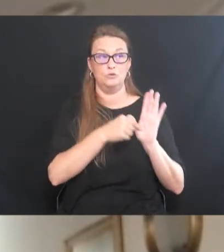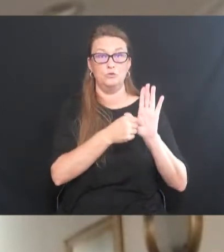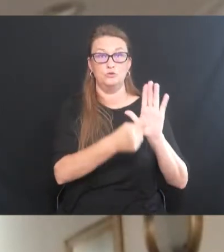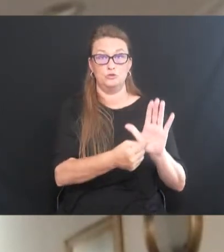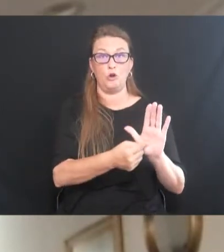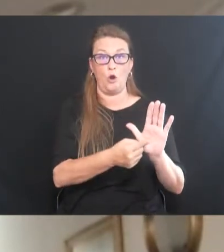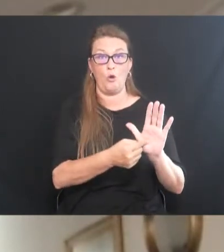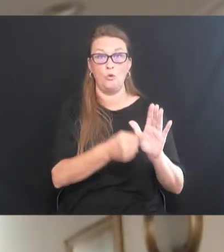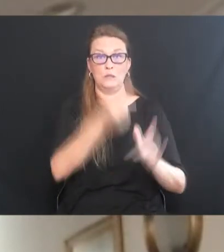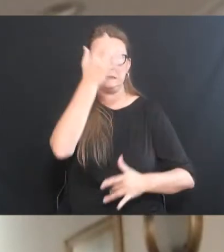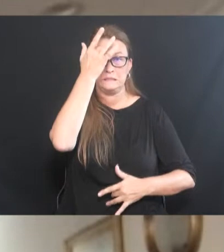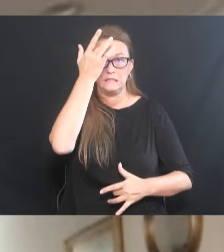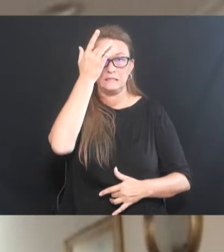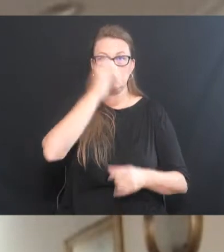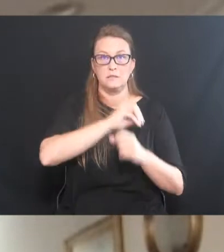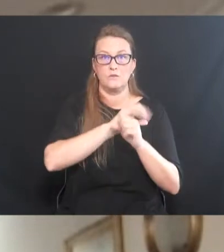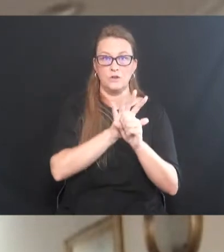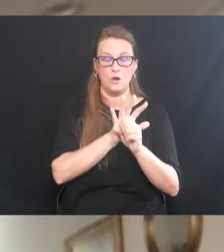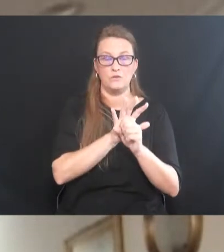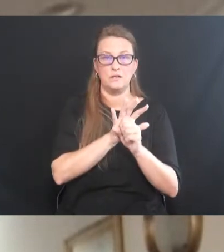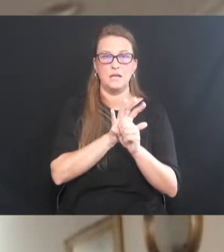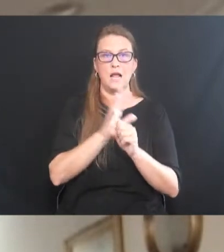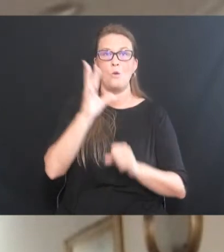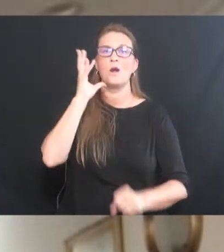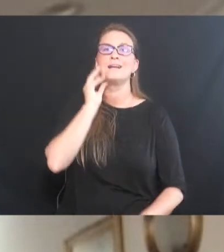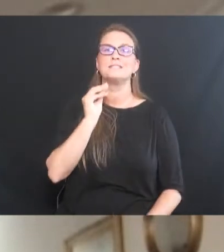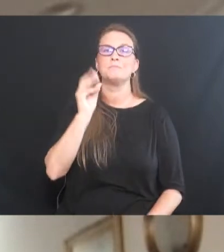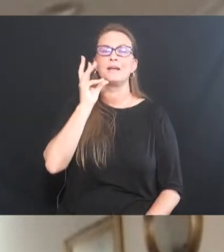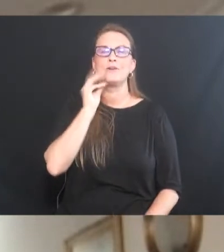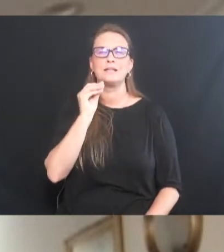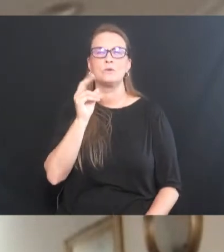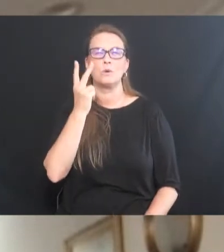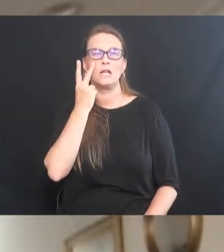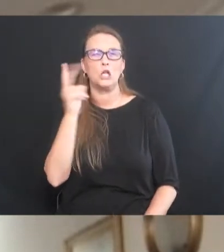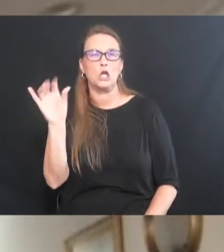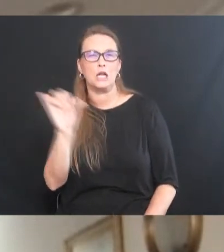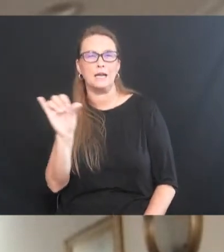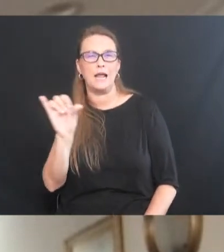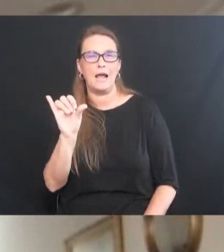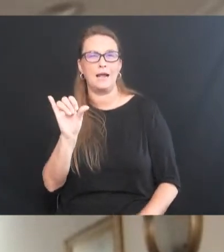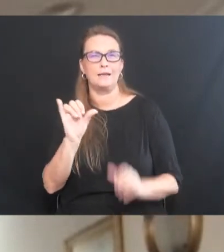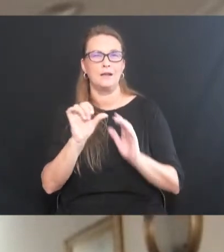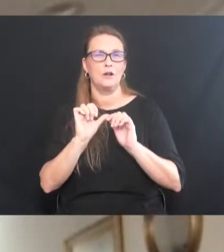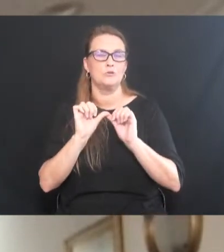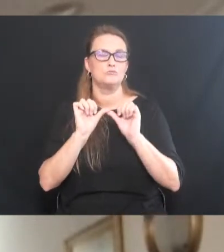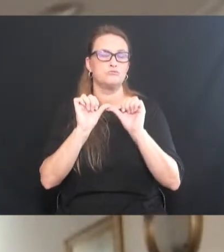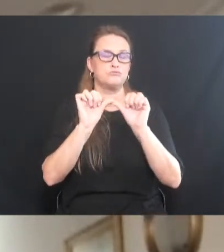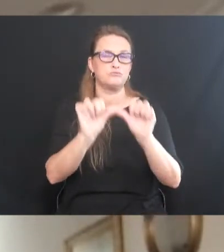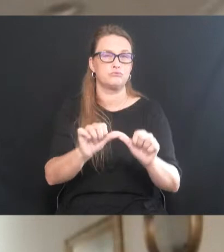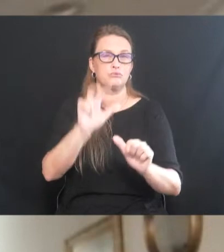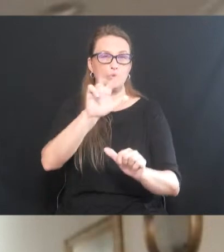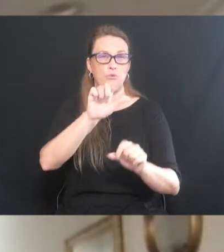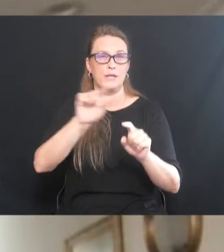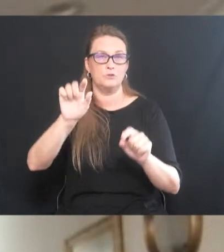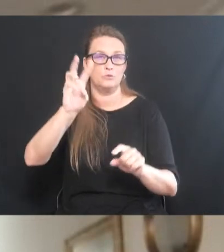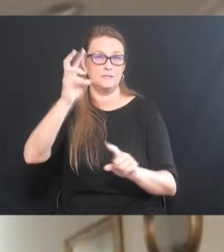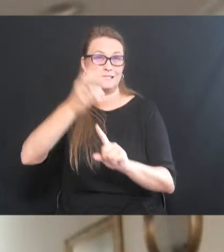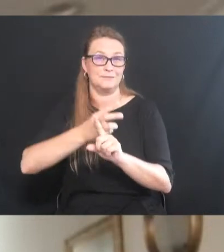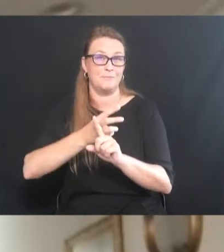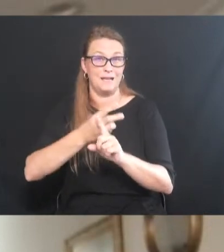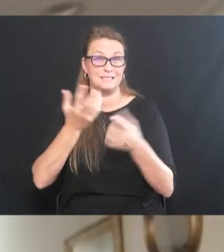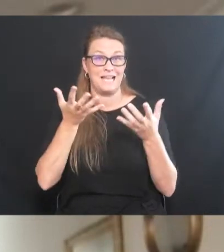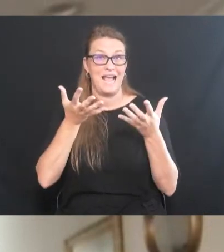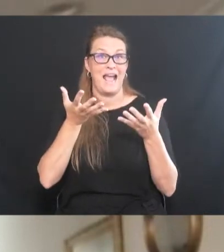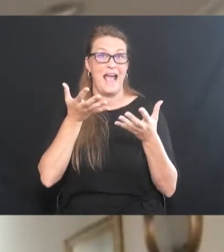were experiencing symptoms that were consistent with long COVID 3 to 6 months after recovering from the